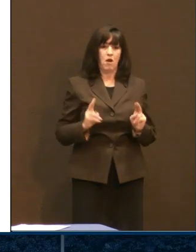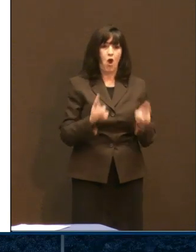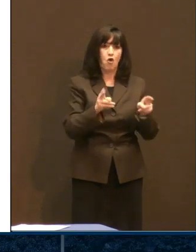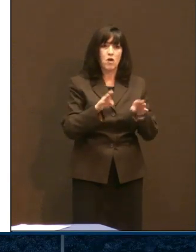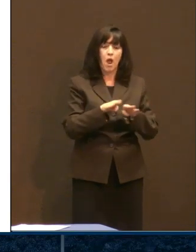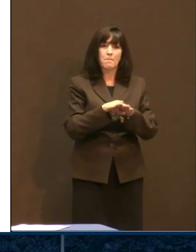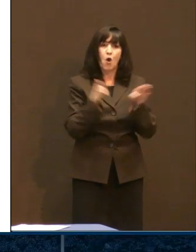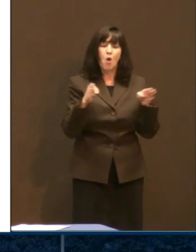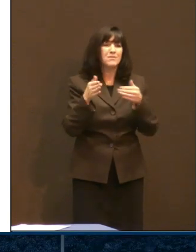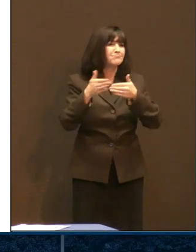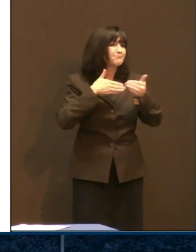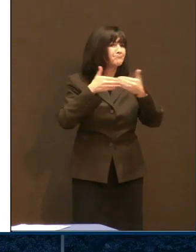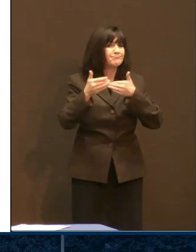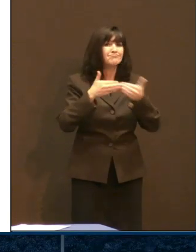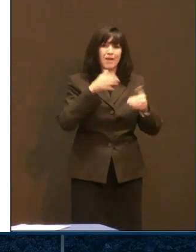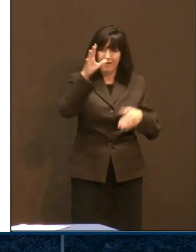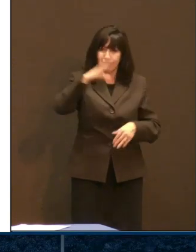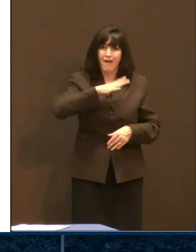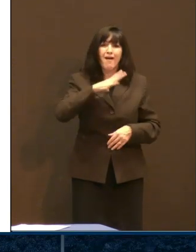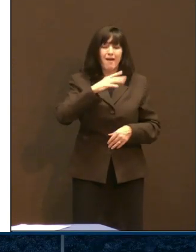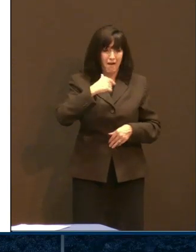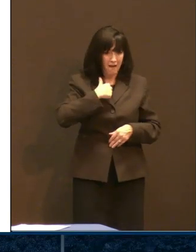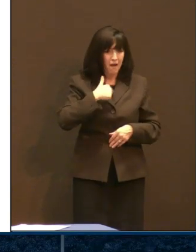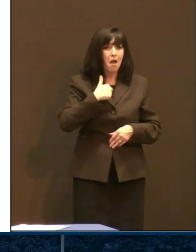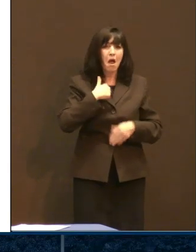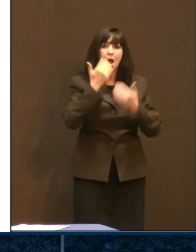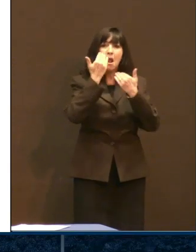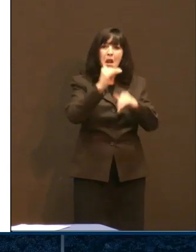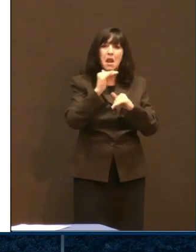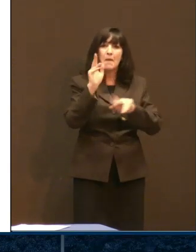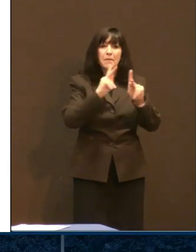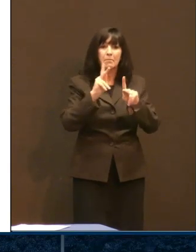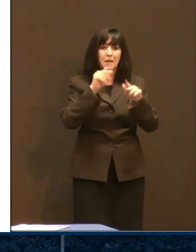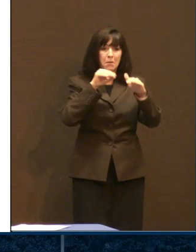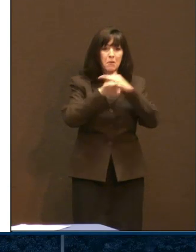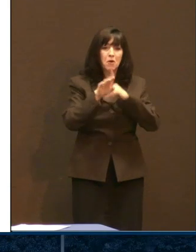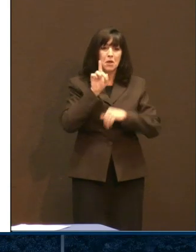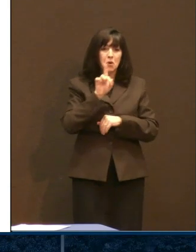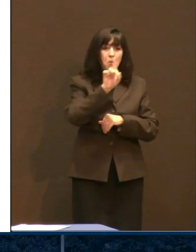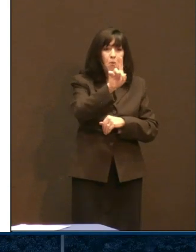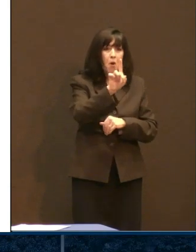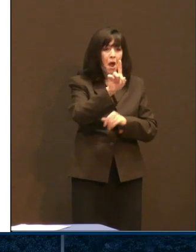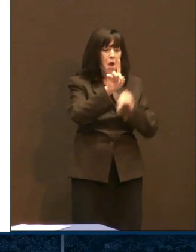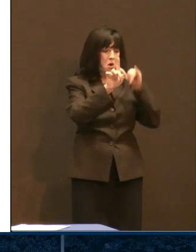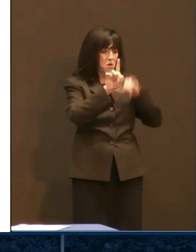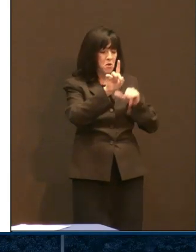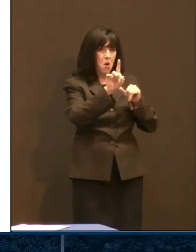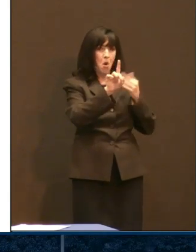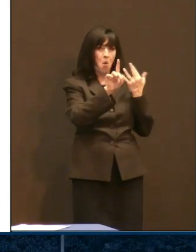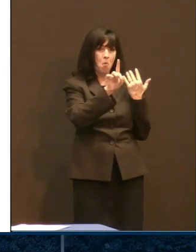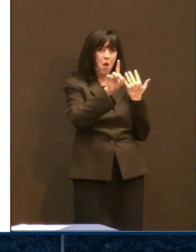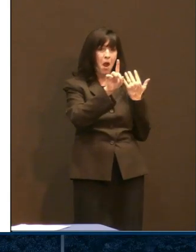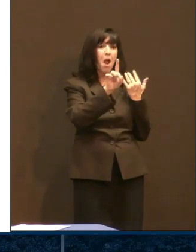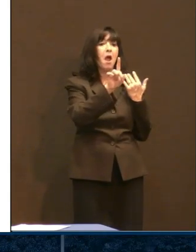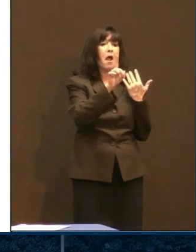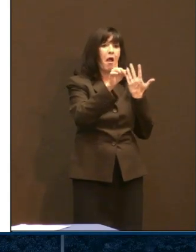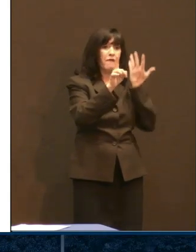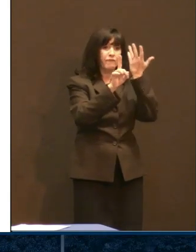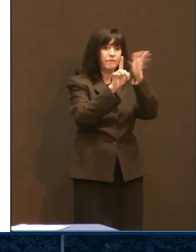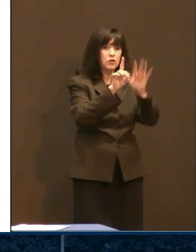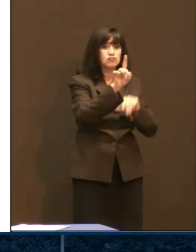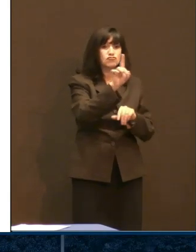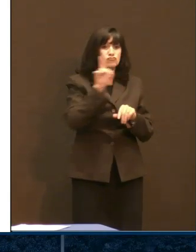have to strike with respect to what works for every business. But we are considering that as